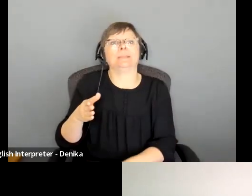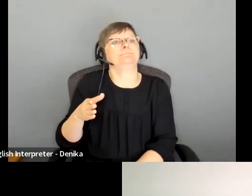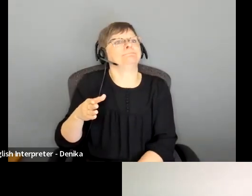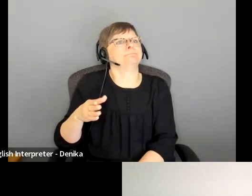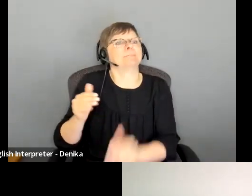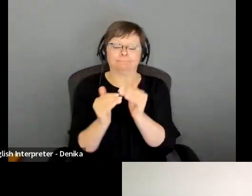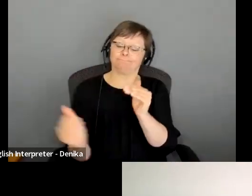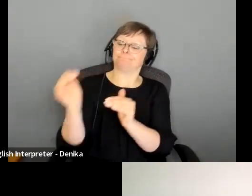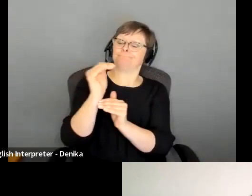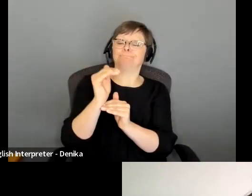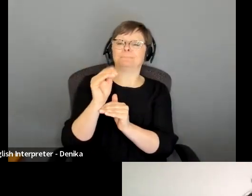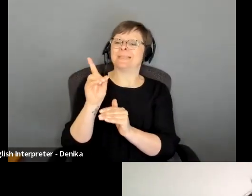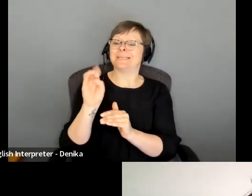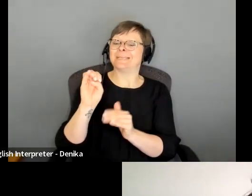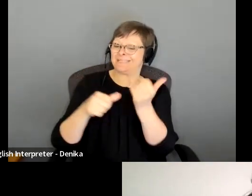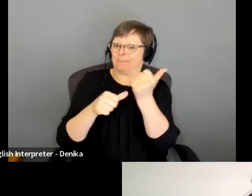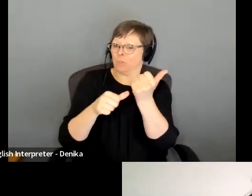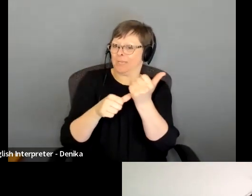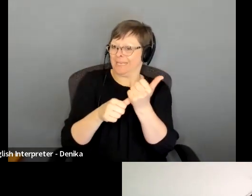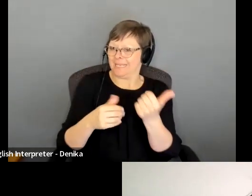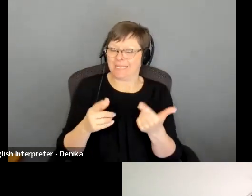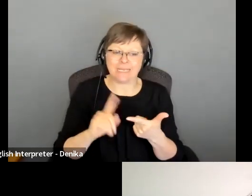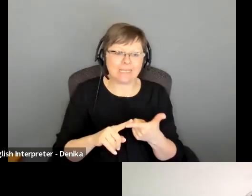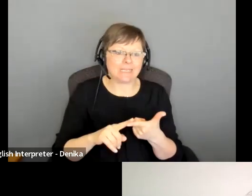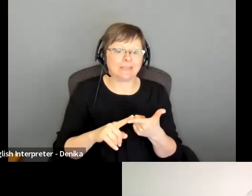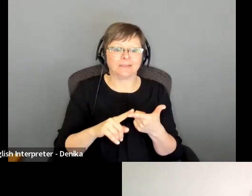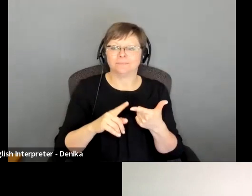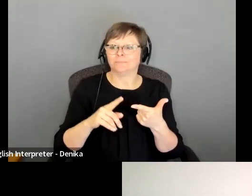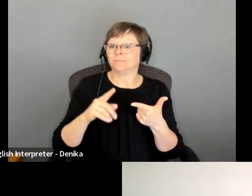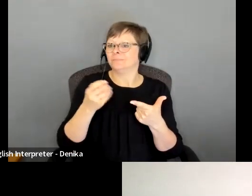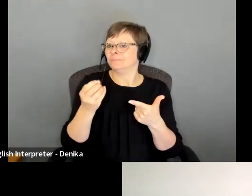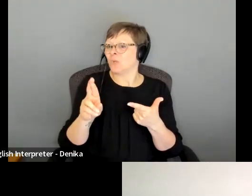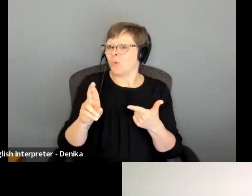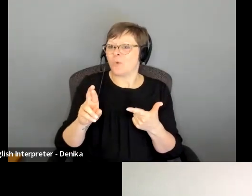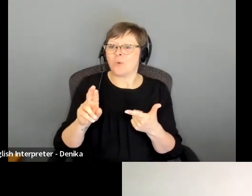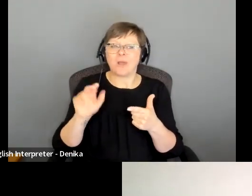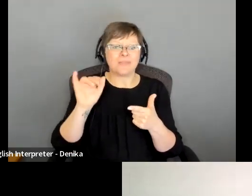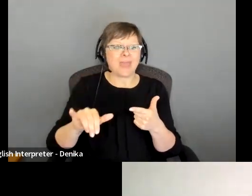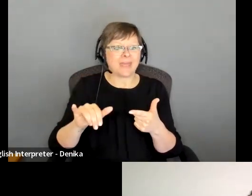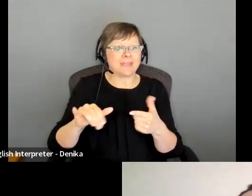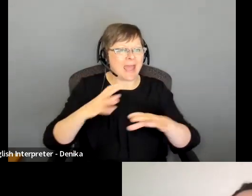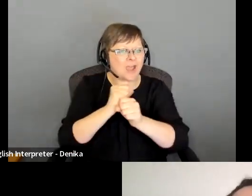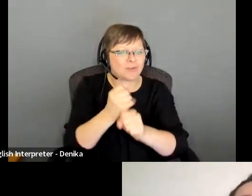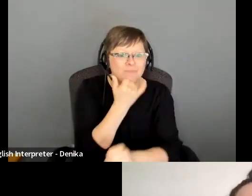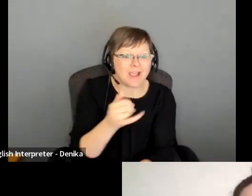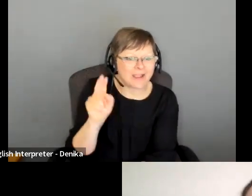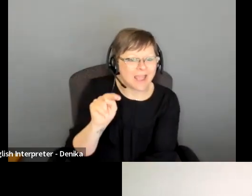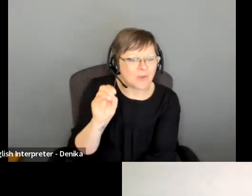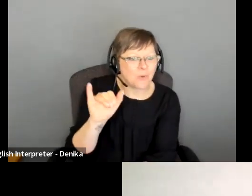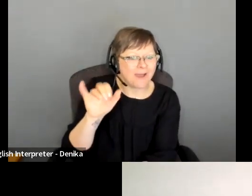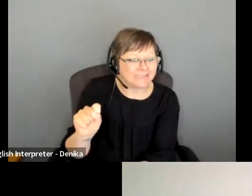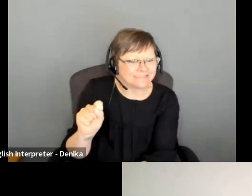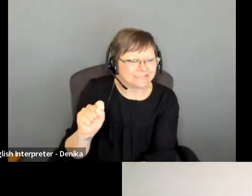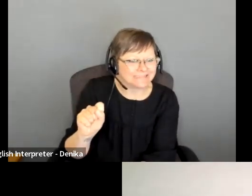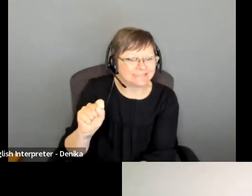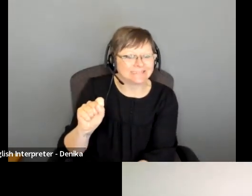deputy, or like referring to the not in our space policy. We got that acronym wrong. I got that acronym